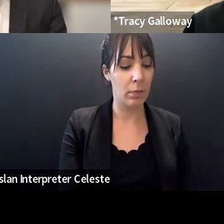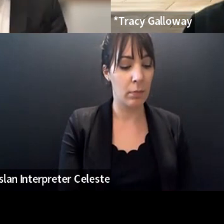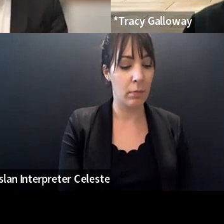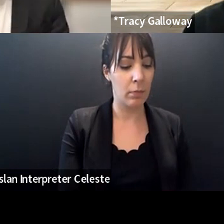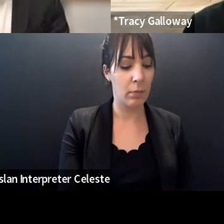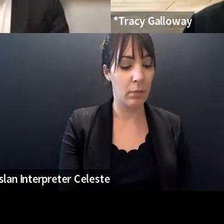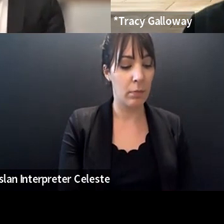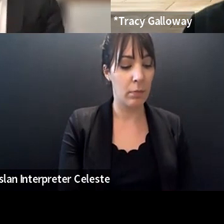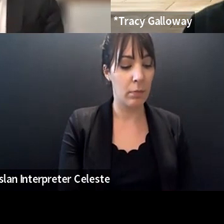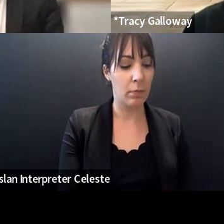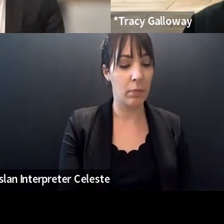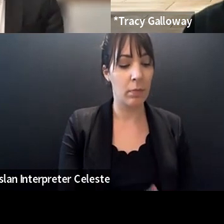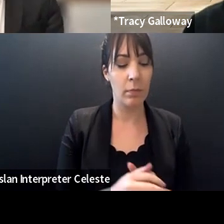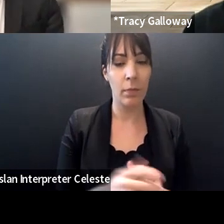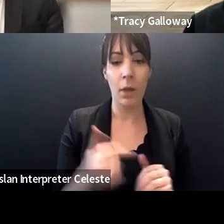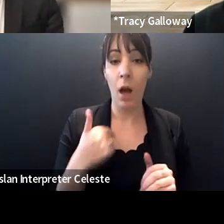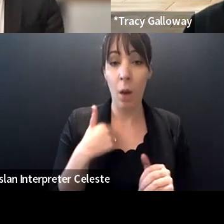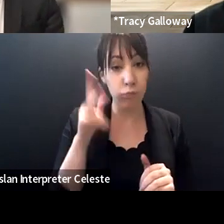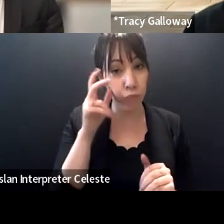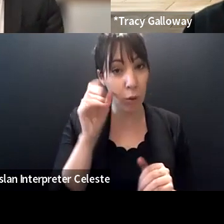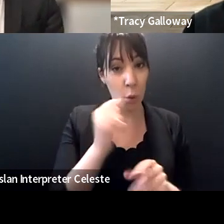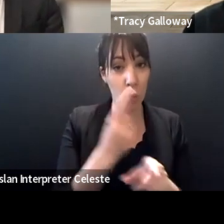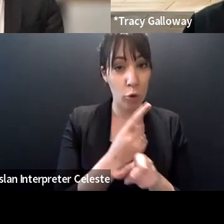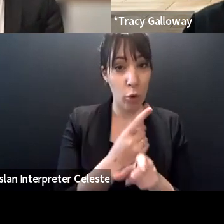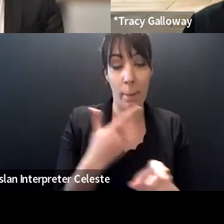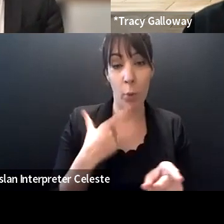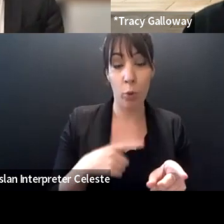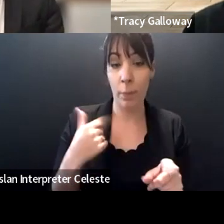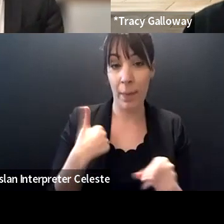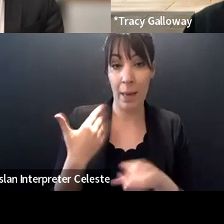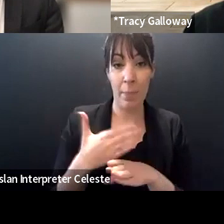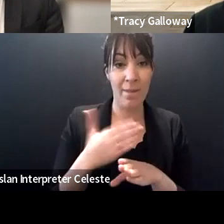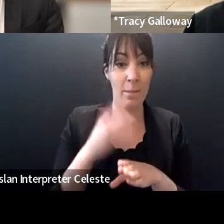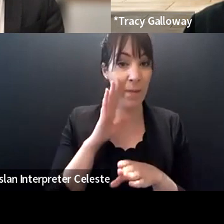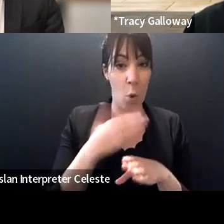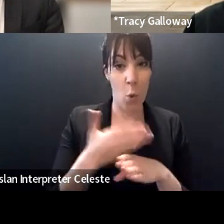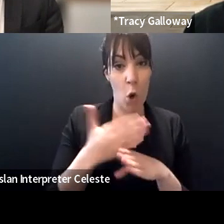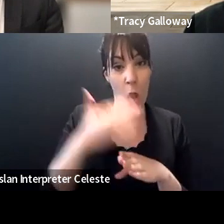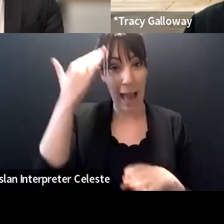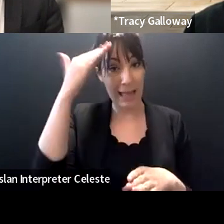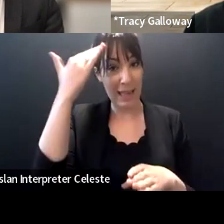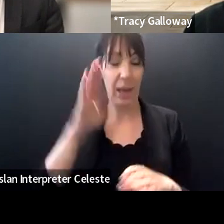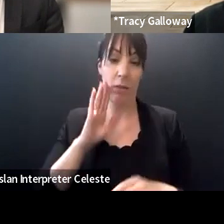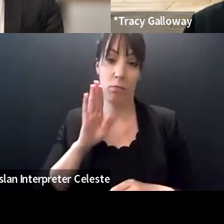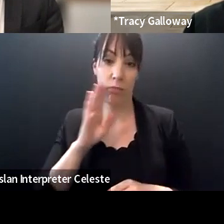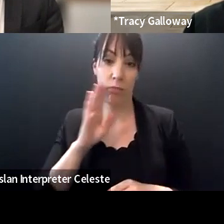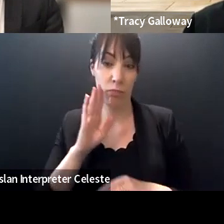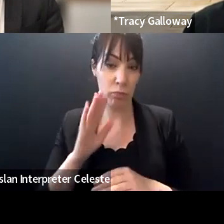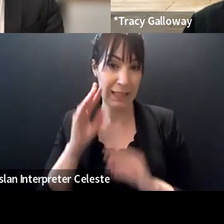why I fell out of academia, and I was a broken academic for a while, and it was the LMS that broke